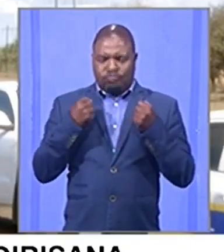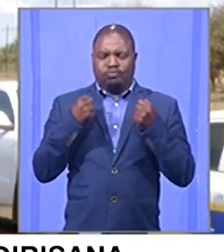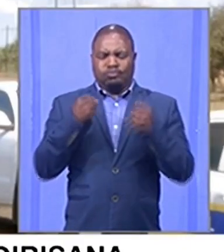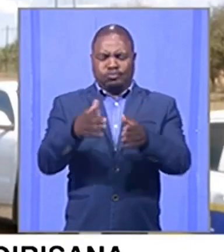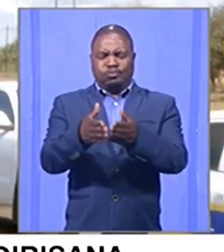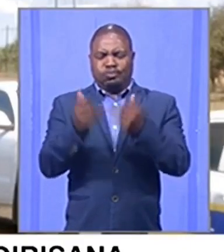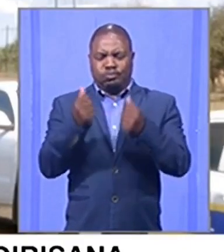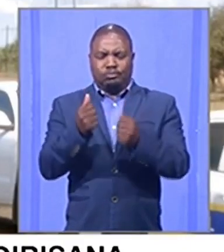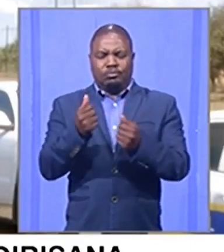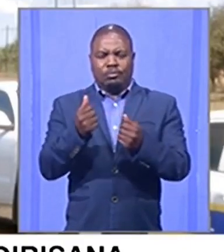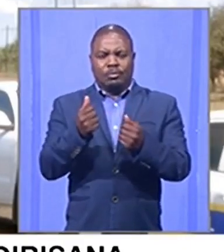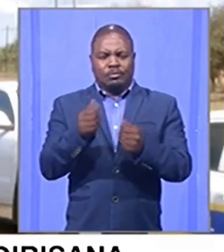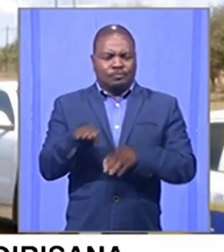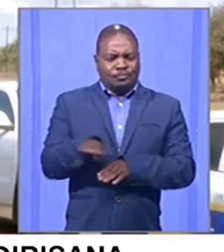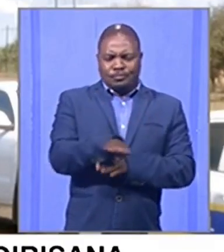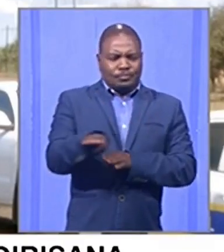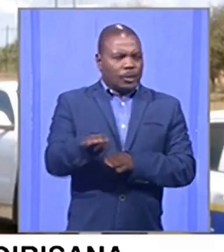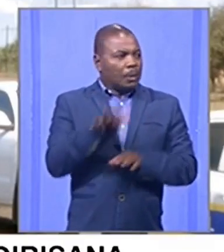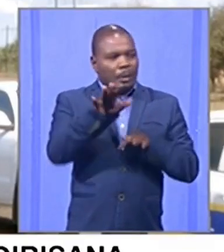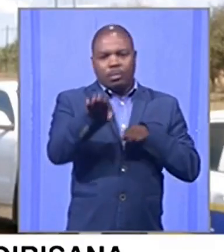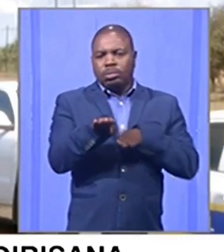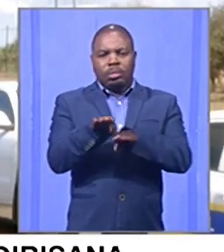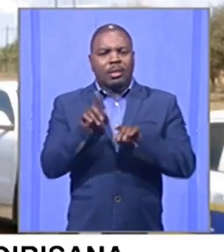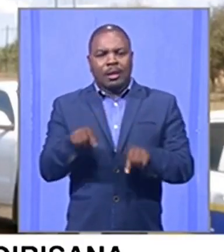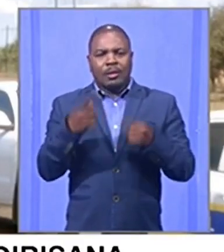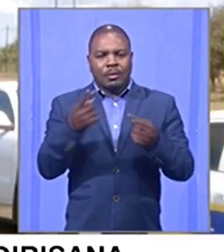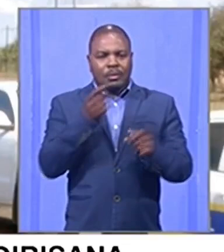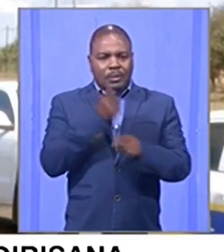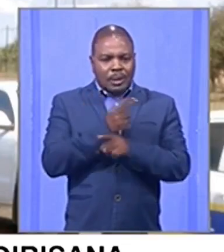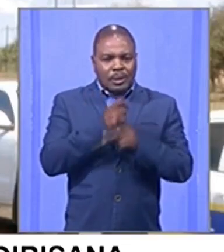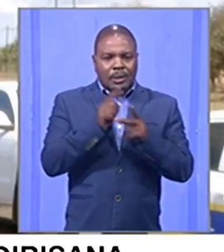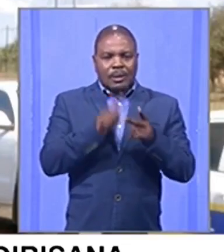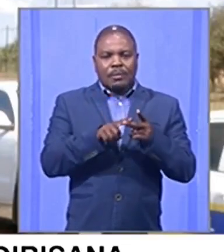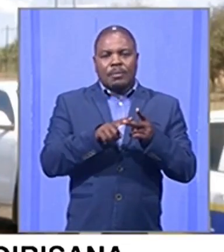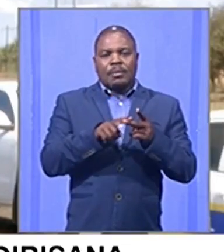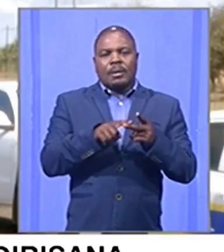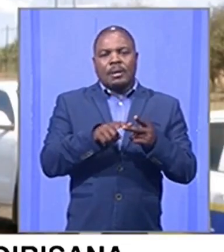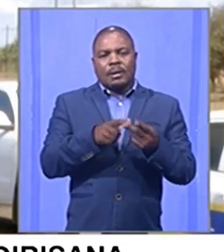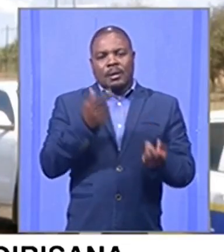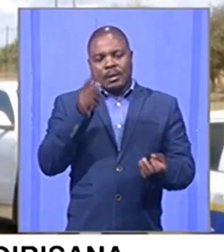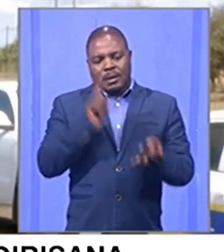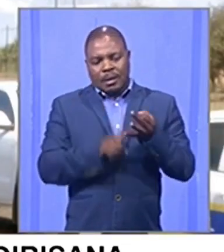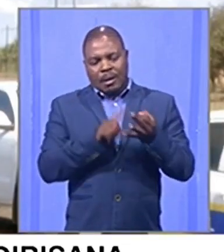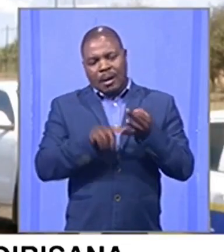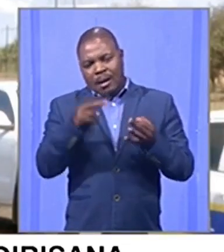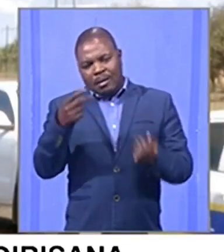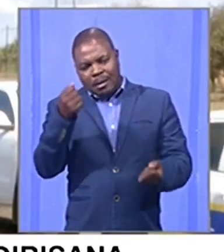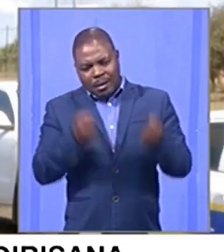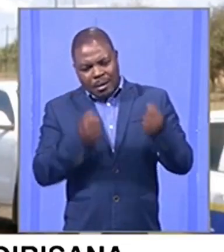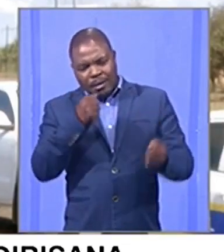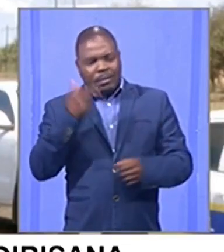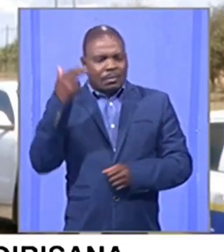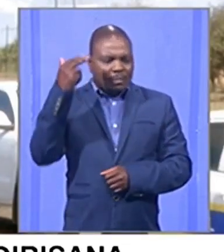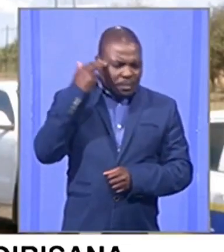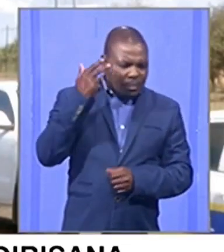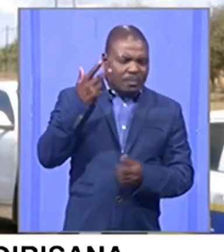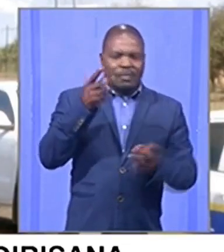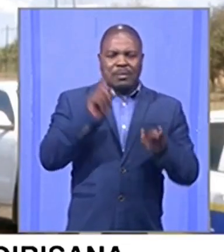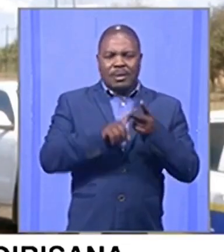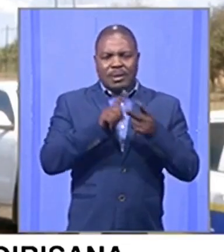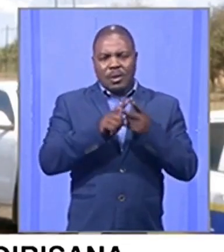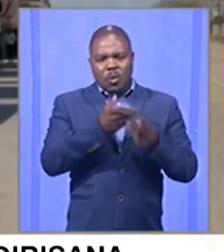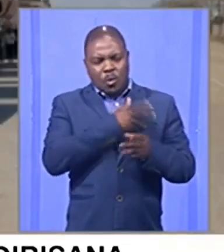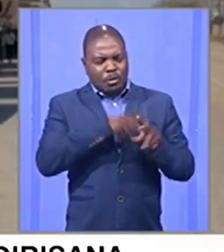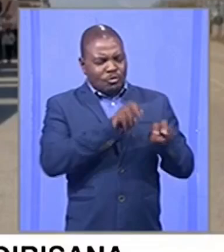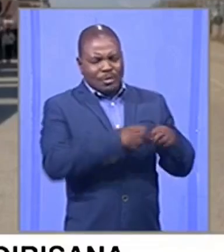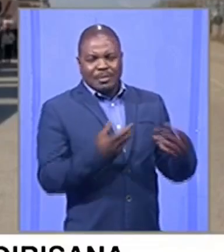everyone. So once it's closing the road, the combis get dropped, the small cars getting robbed, the women's being raped,